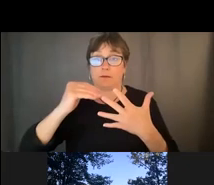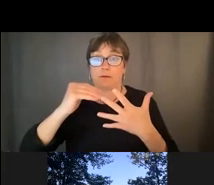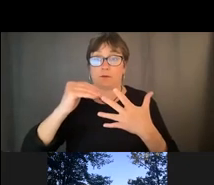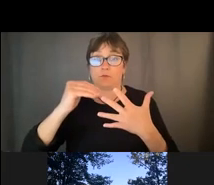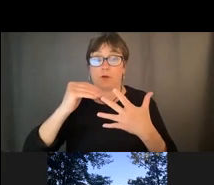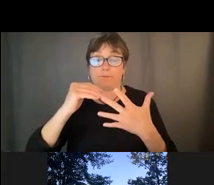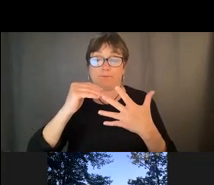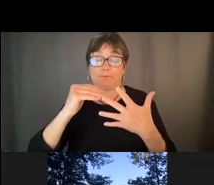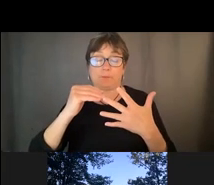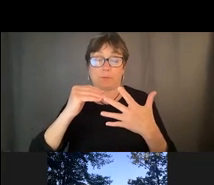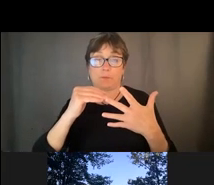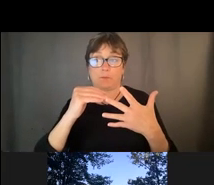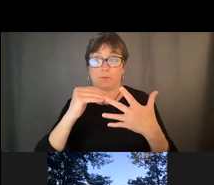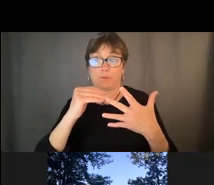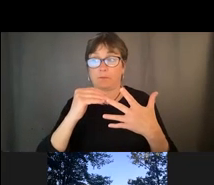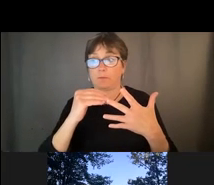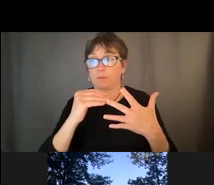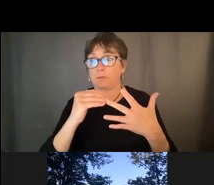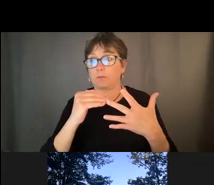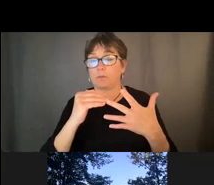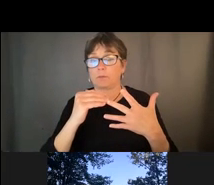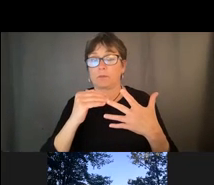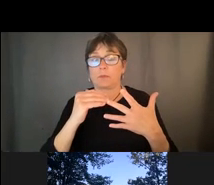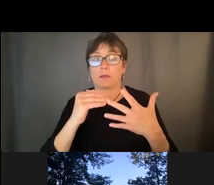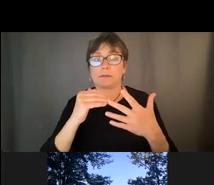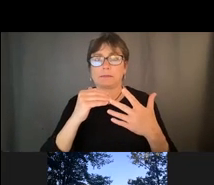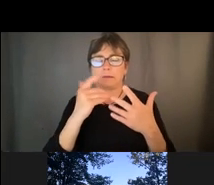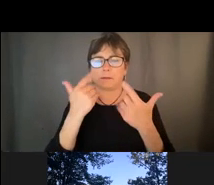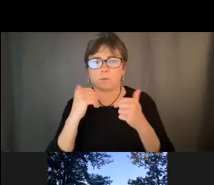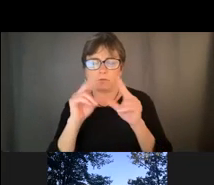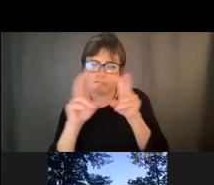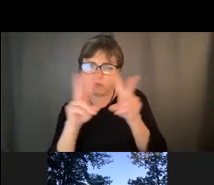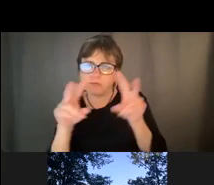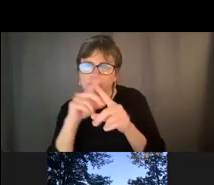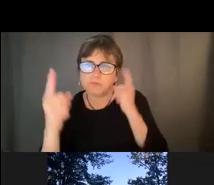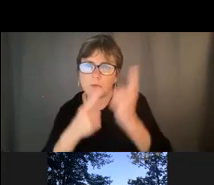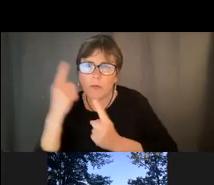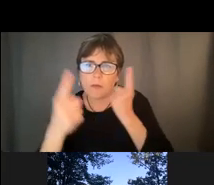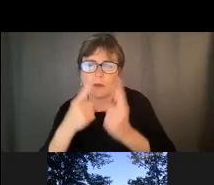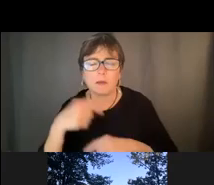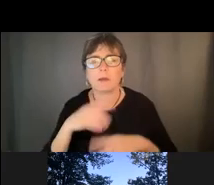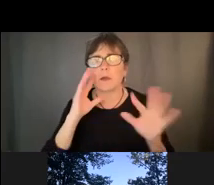the concepts of like critical thinking, decision-making, responsibility and service